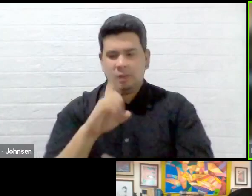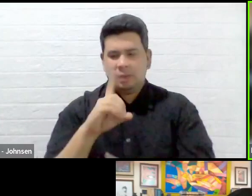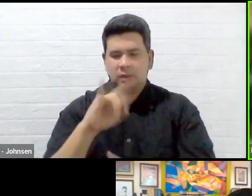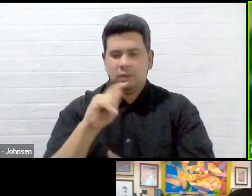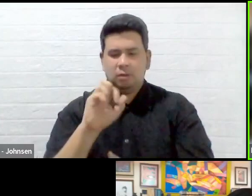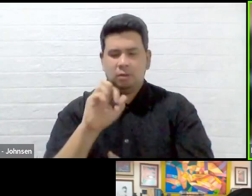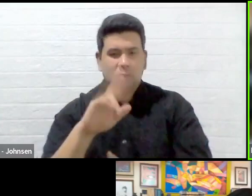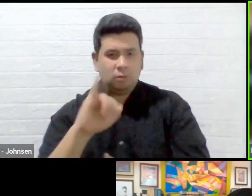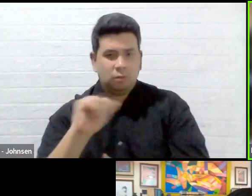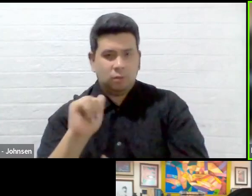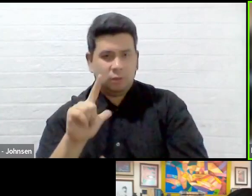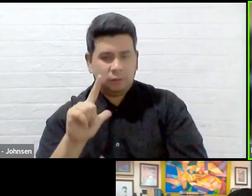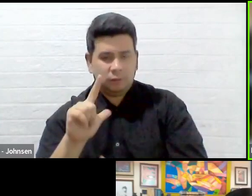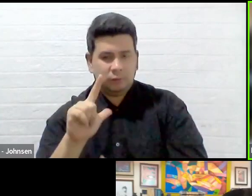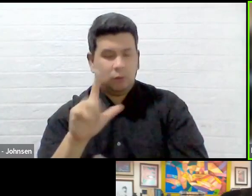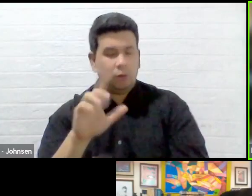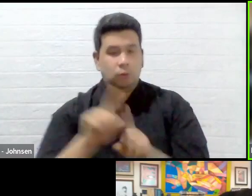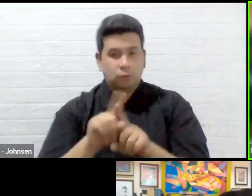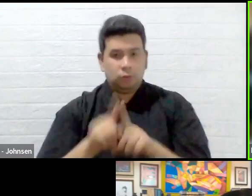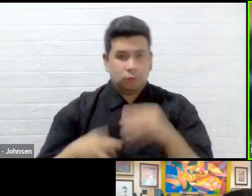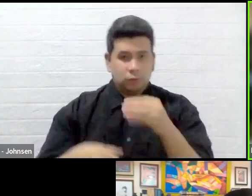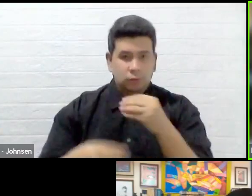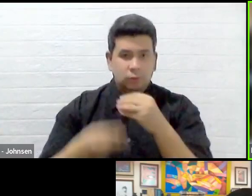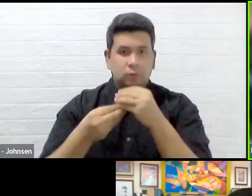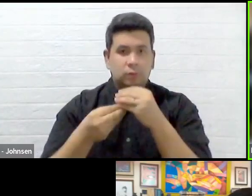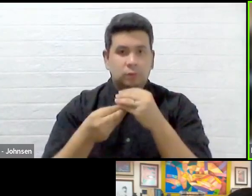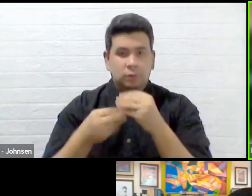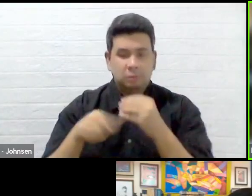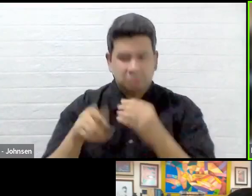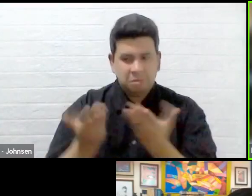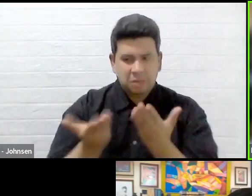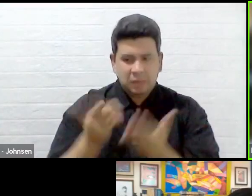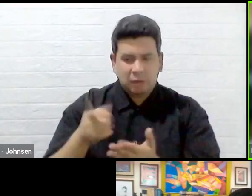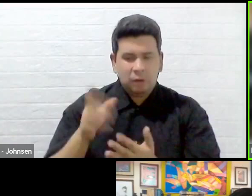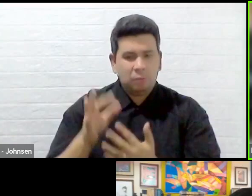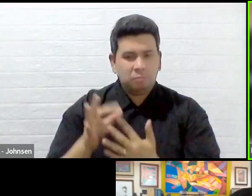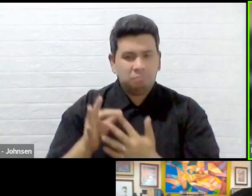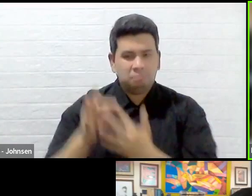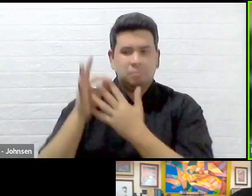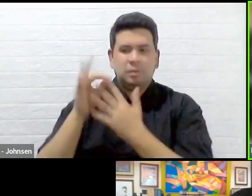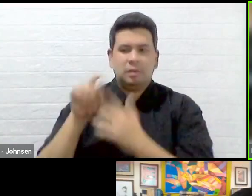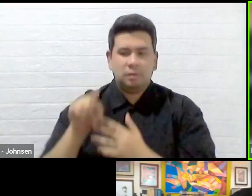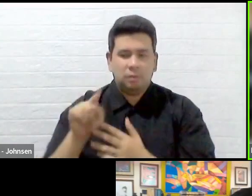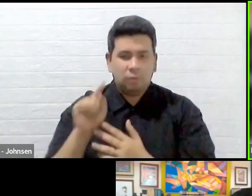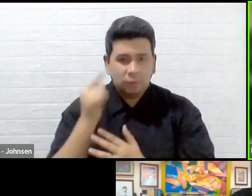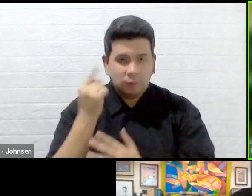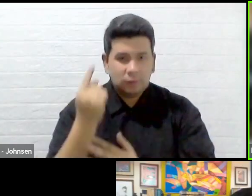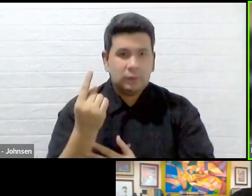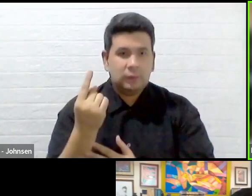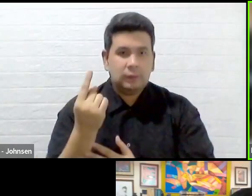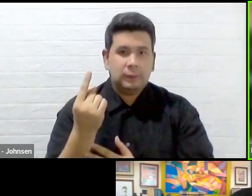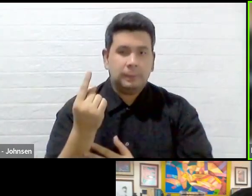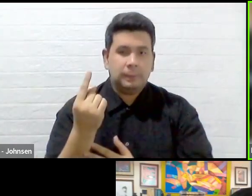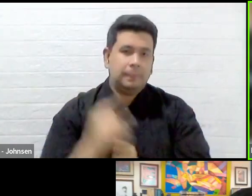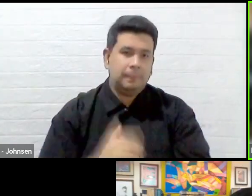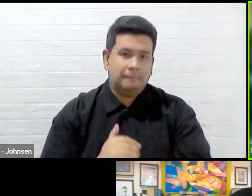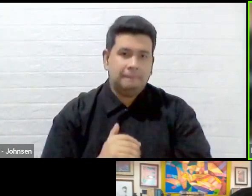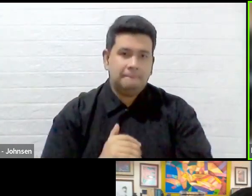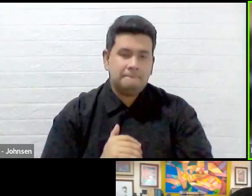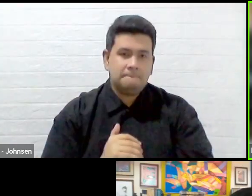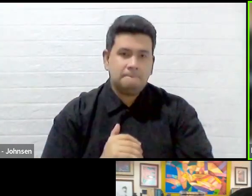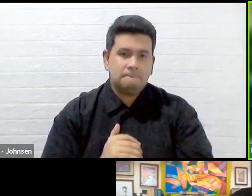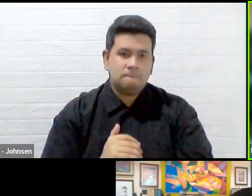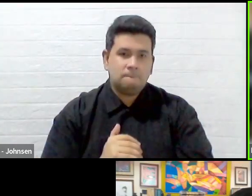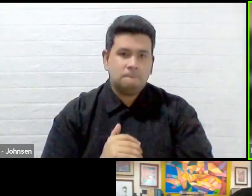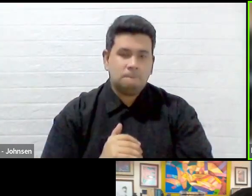one of the few, actually, o baka ikaw nga lang, sir, no? scholars,